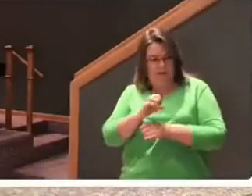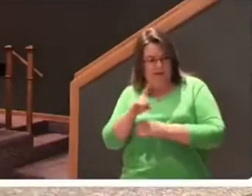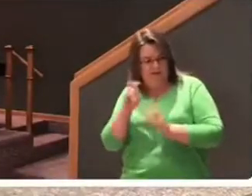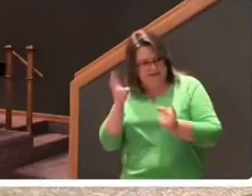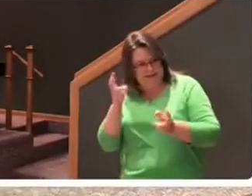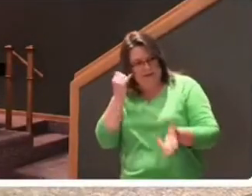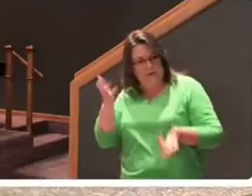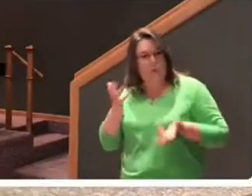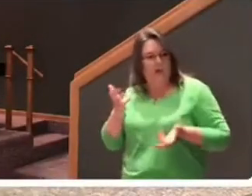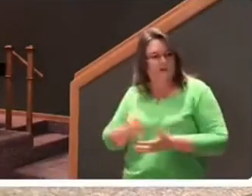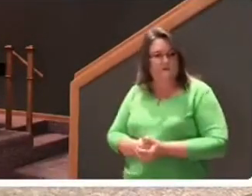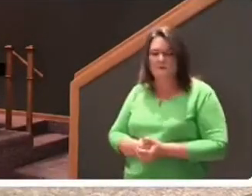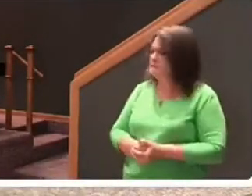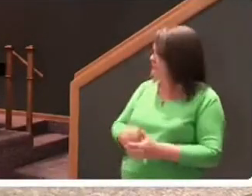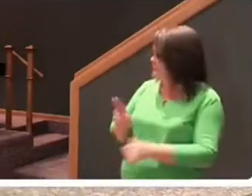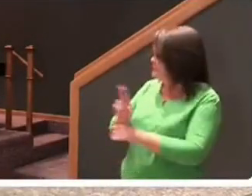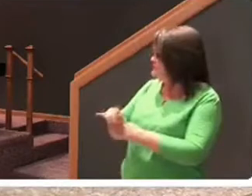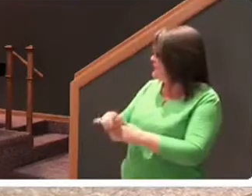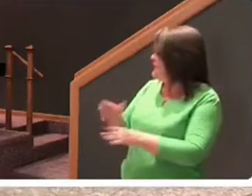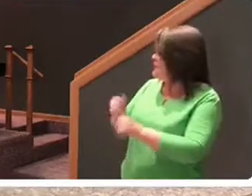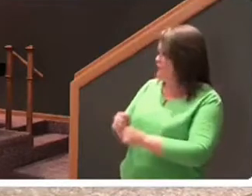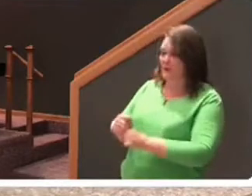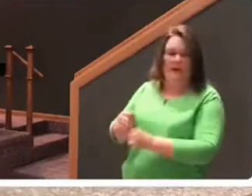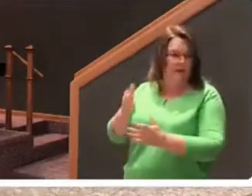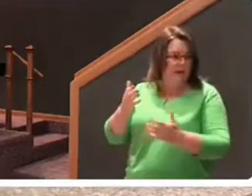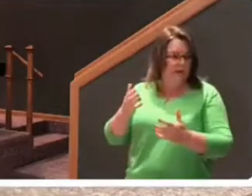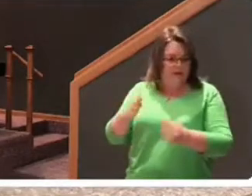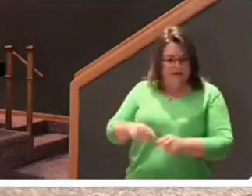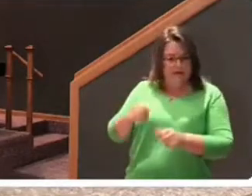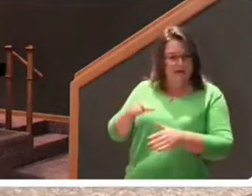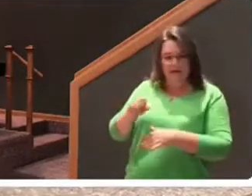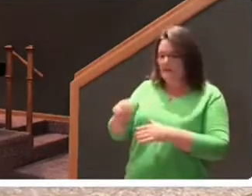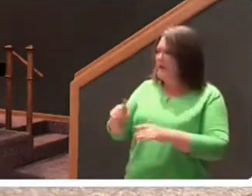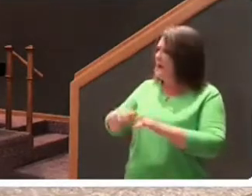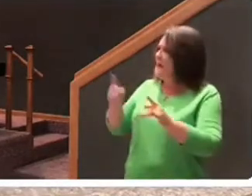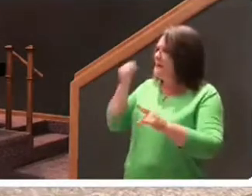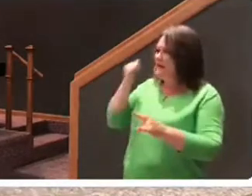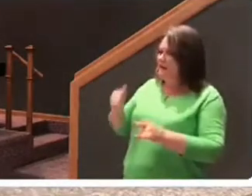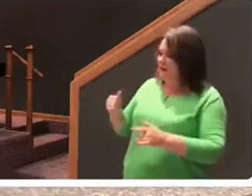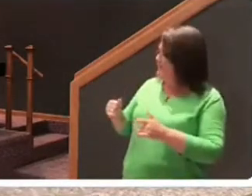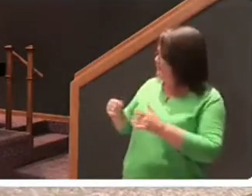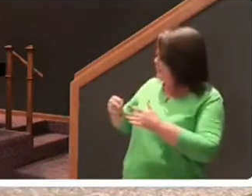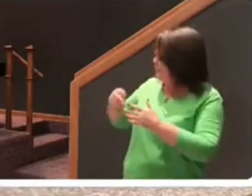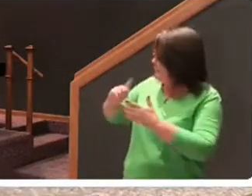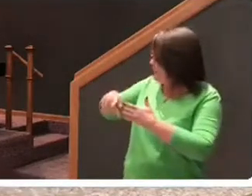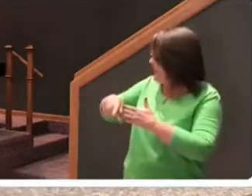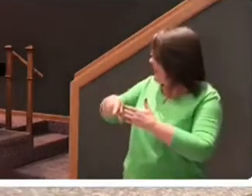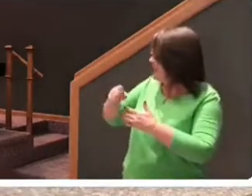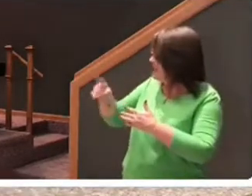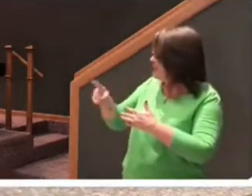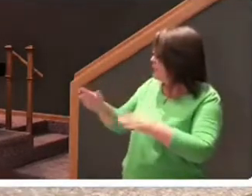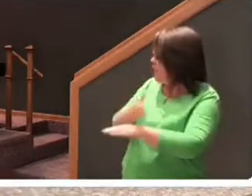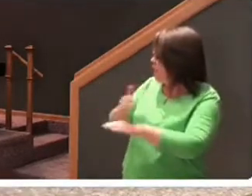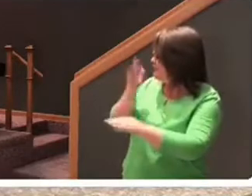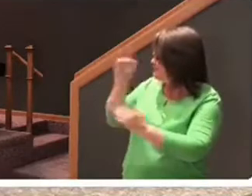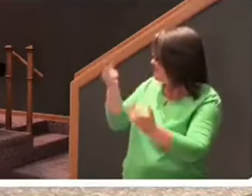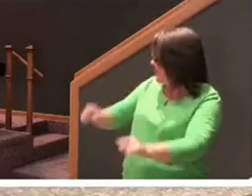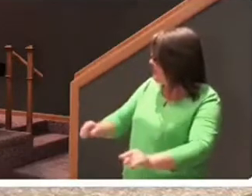you want to. You can consume the seed. But how many know if you plant seed and wait on God, you reap a harvest?